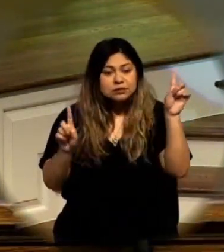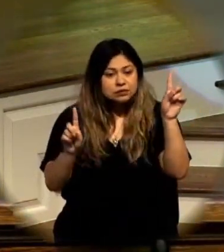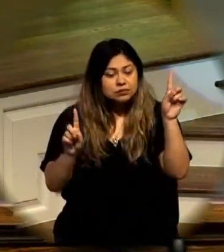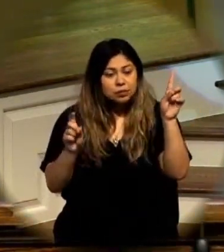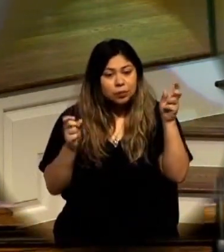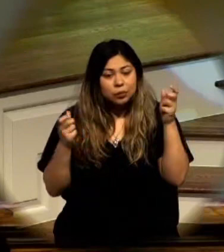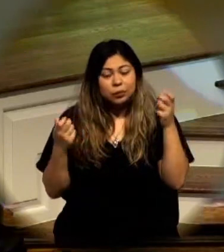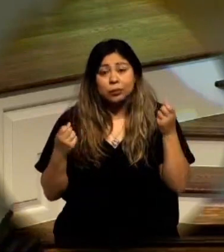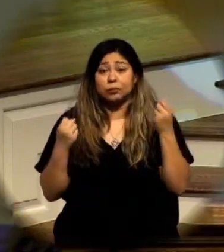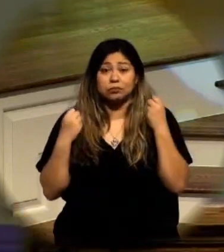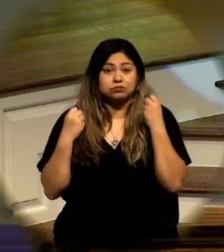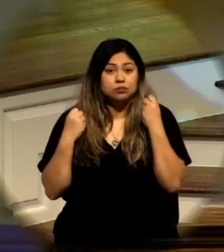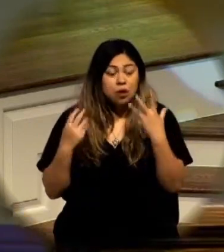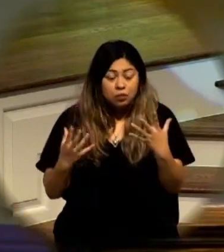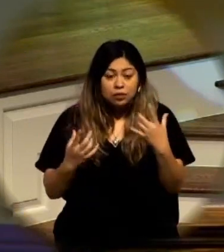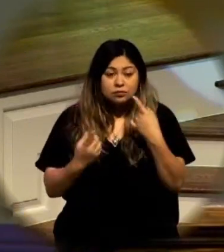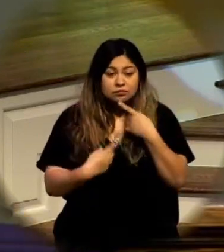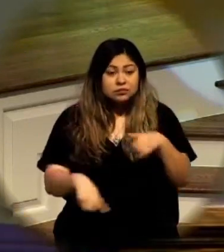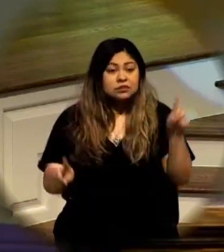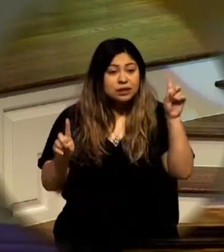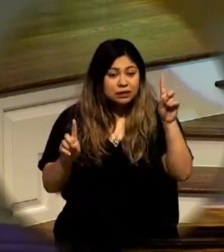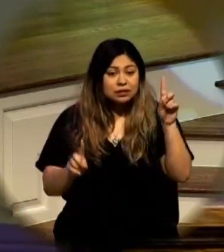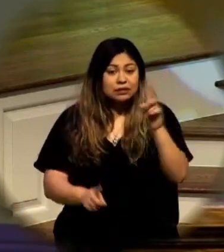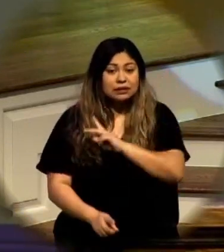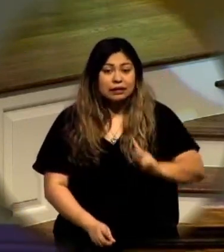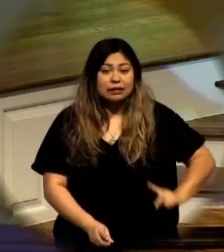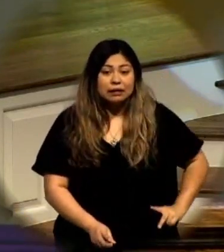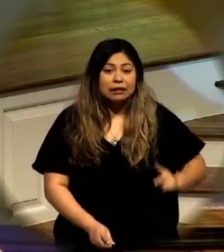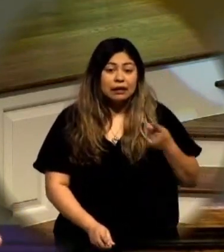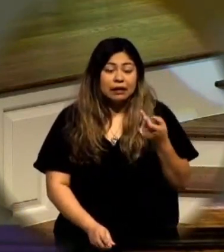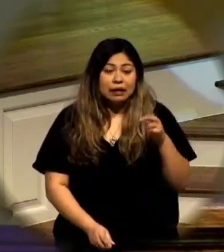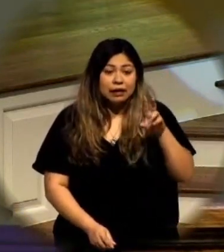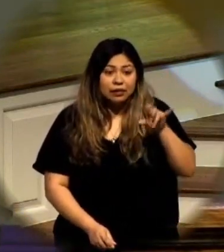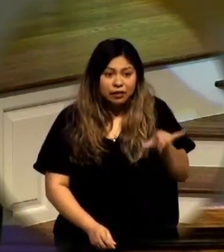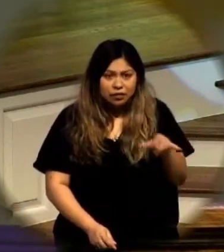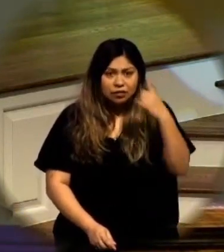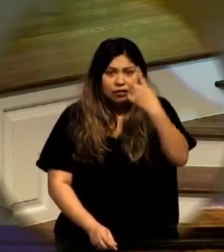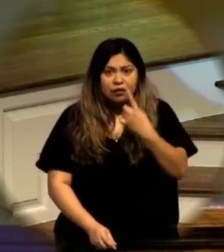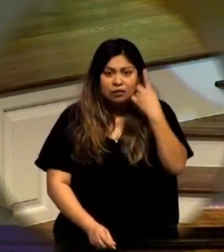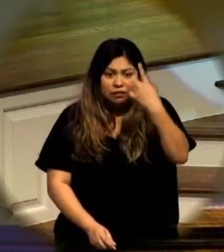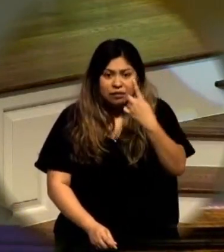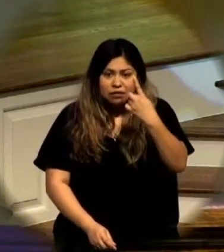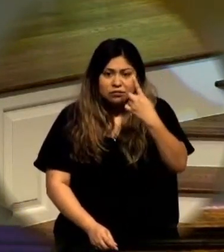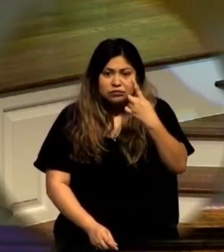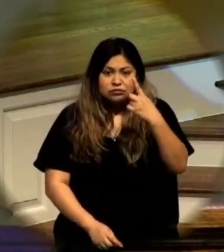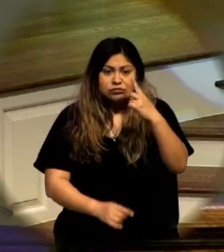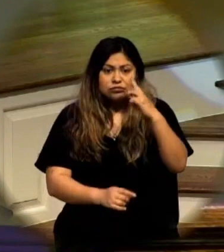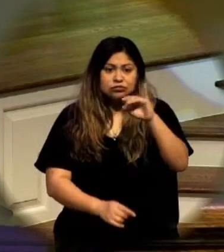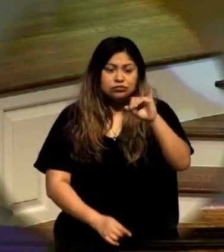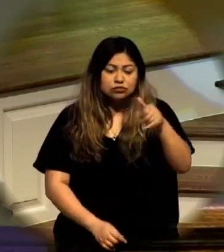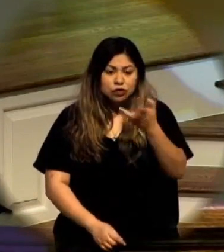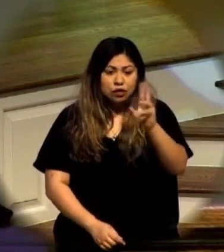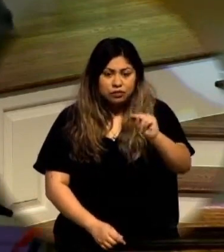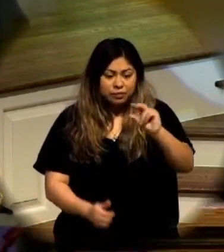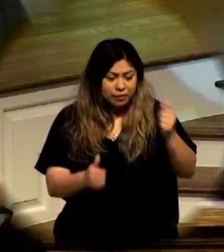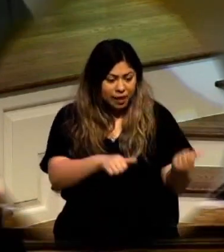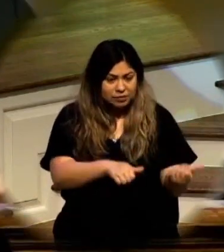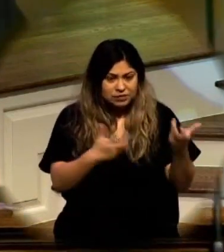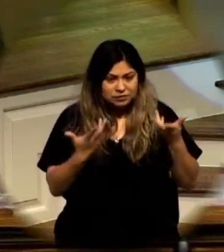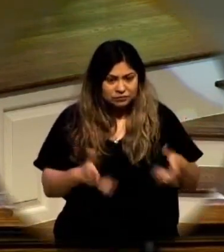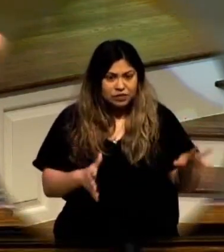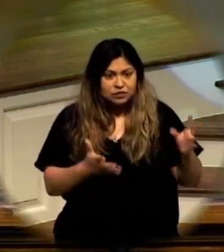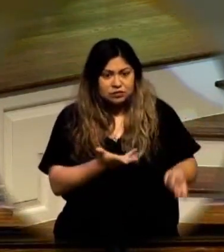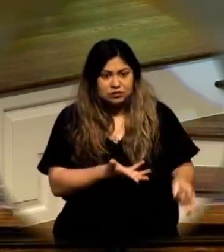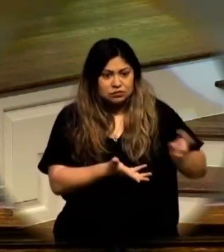Bible tells us that King Herod thought John the Baptist had risen from the dead. In the rest of the chapter, they experience